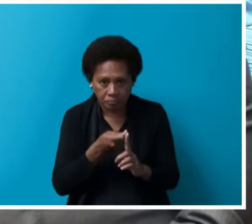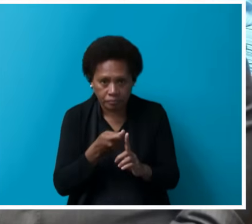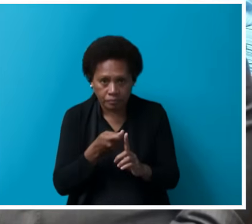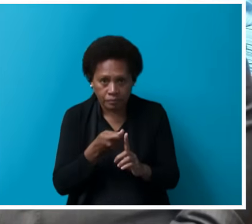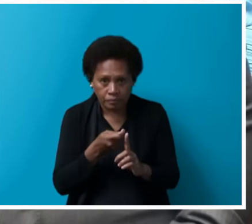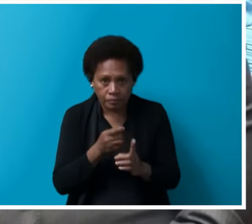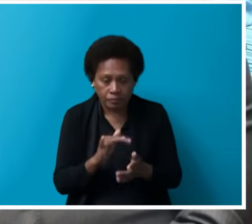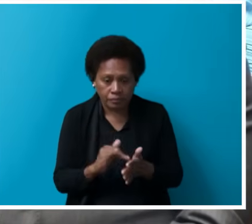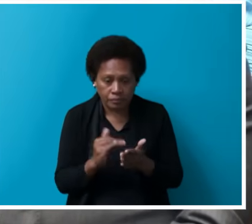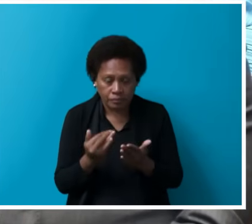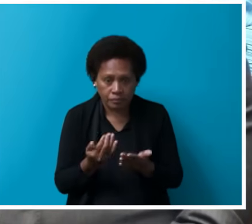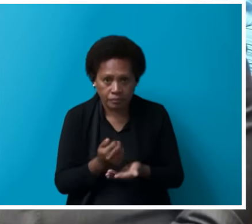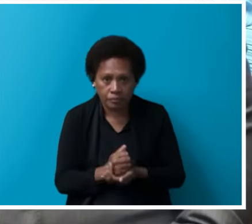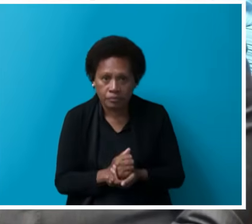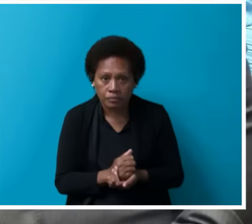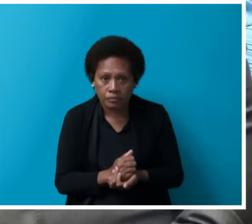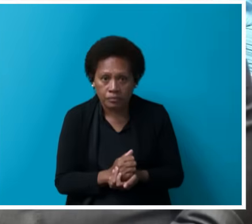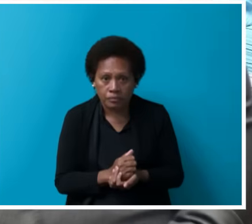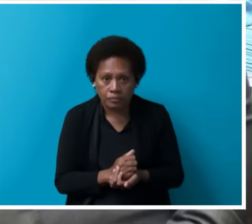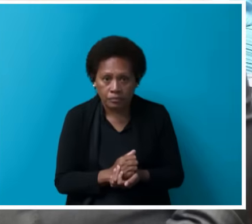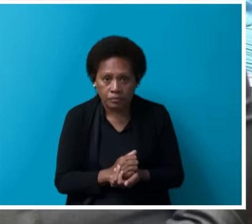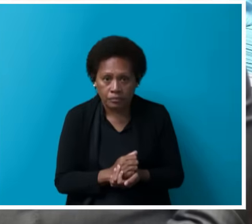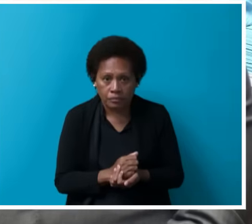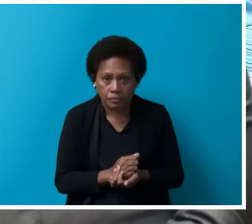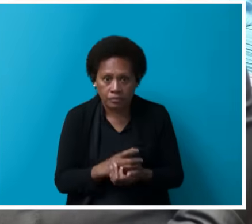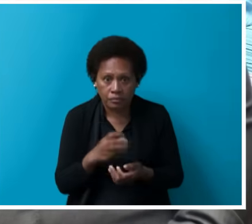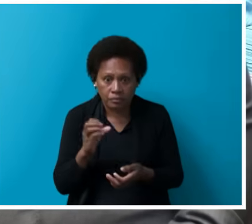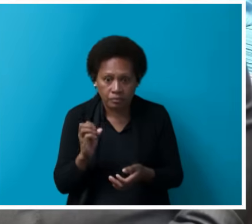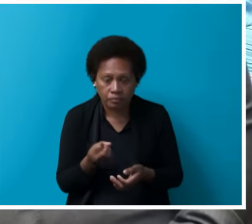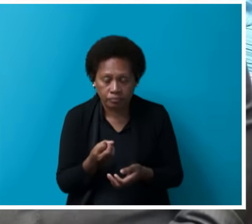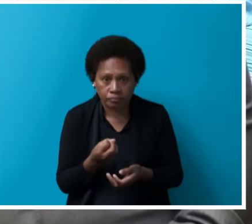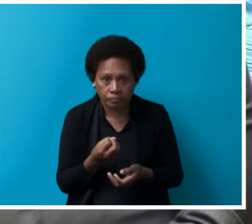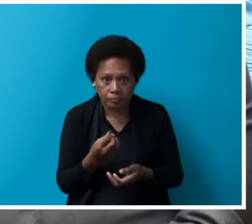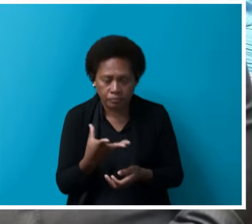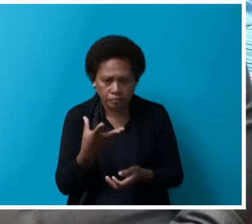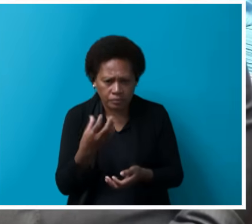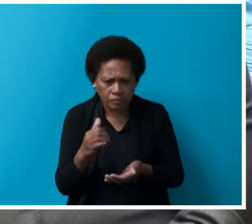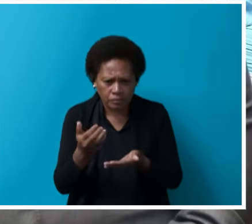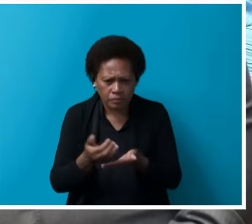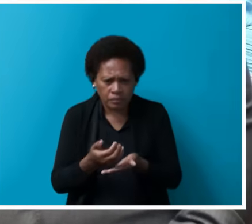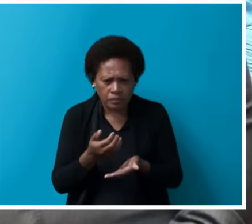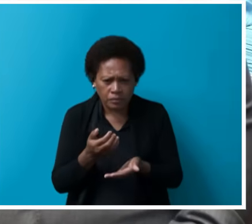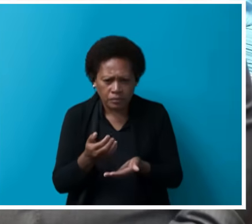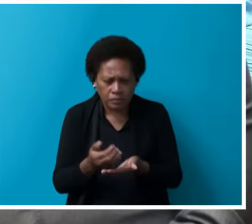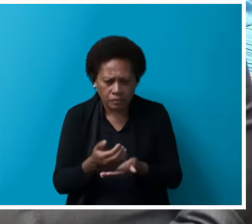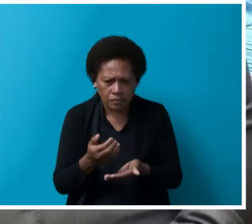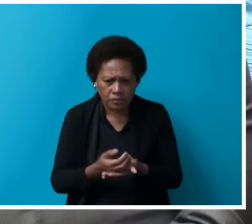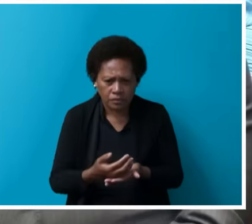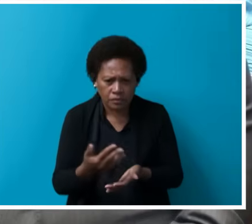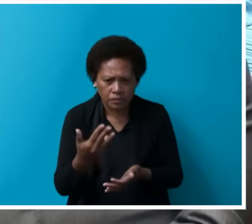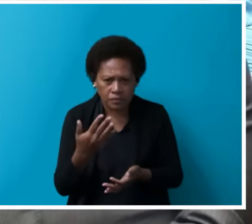We now are expected to collect approximately 3.94 billion,